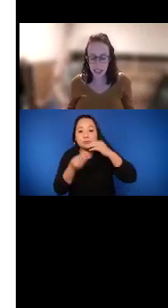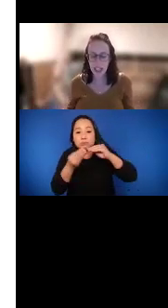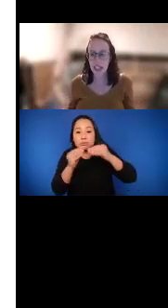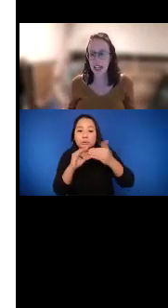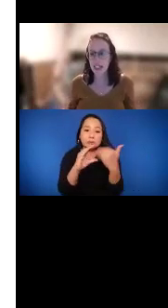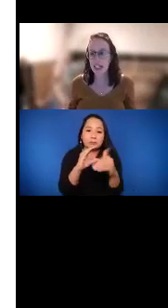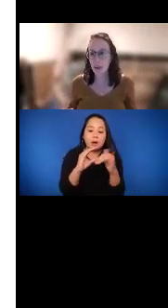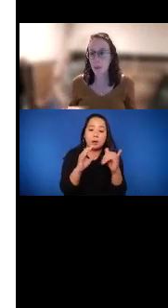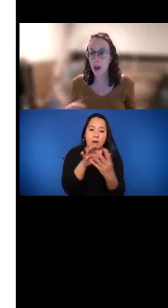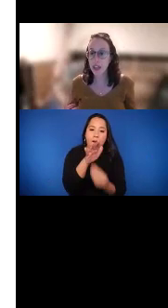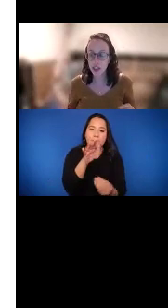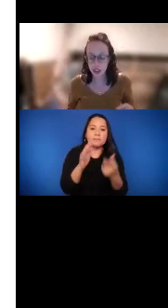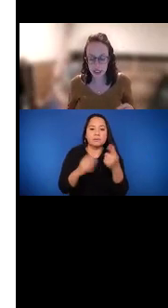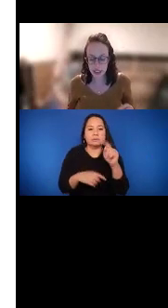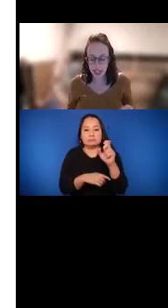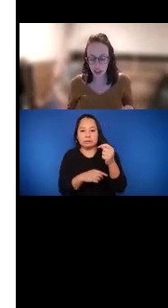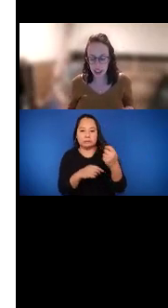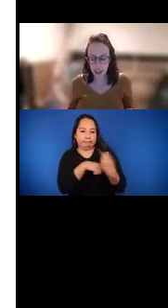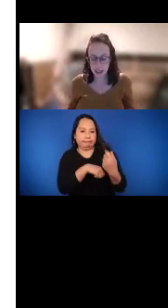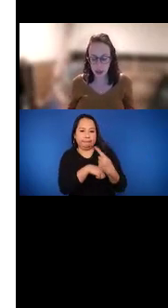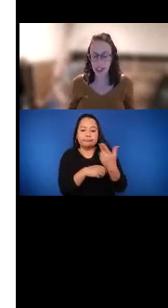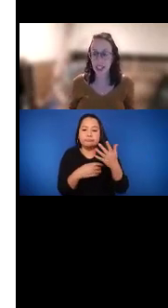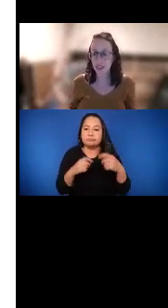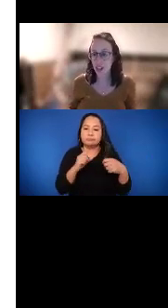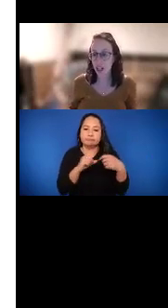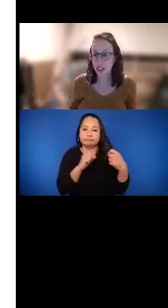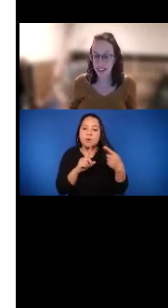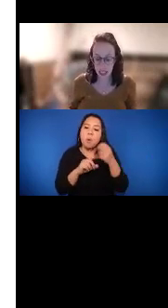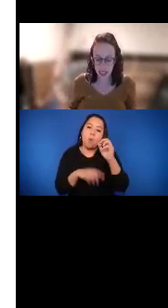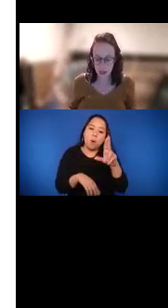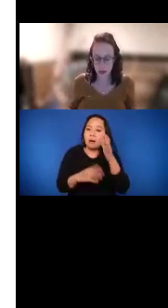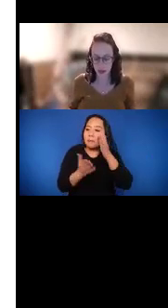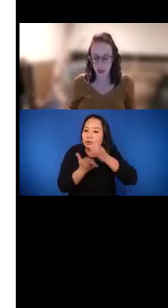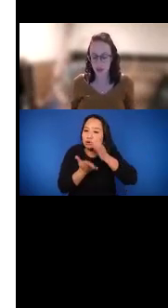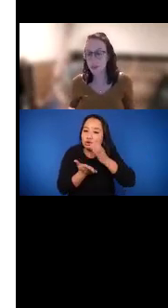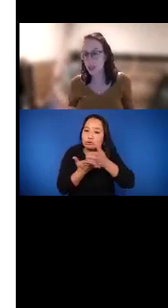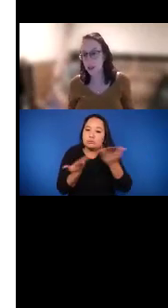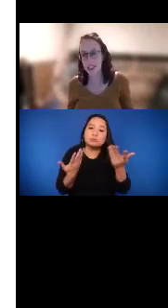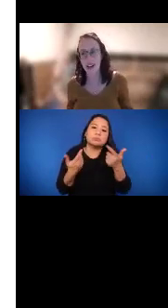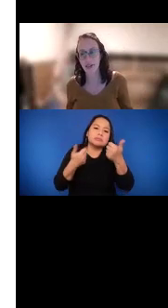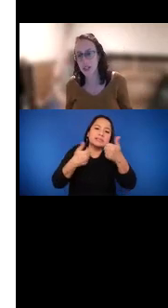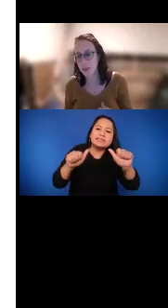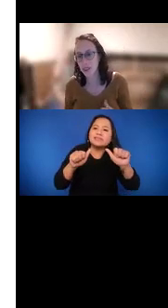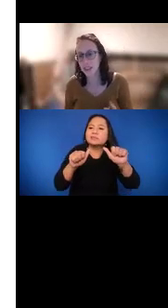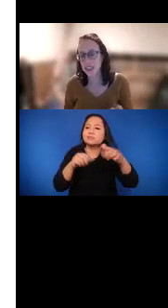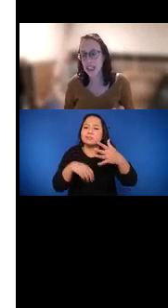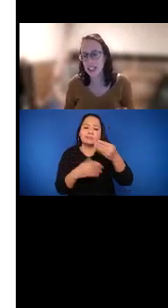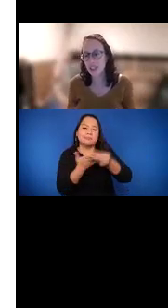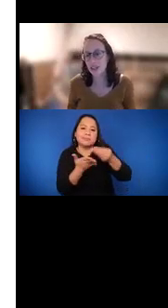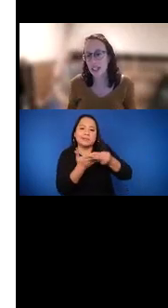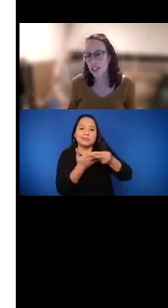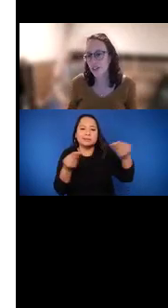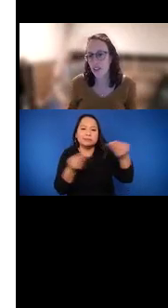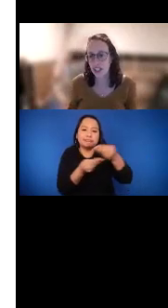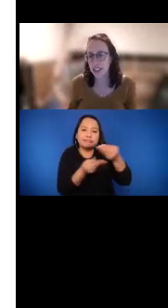images, any wire transactions or gift card types or crypto account numbers.